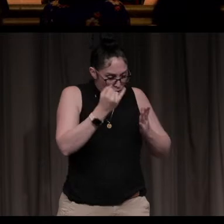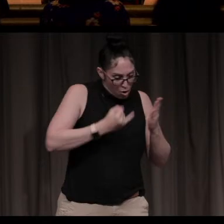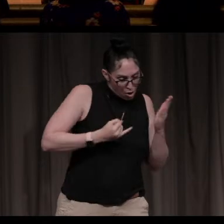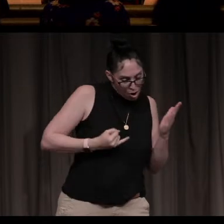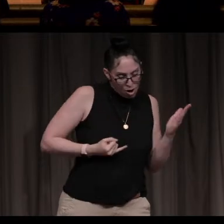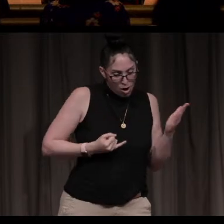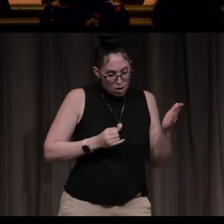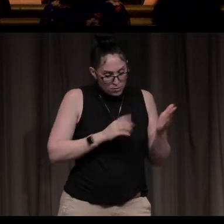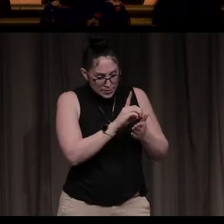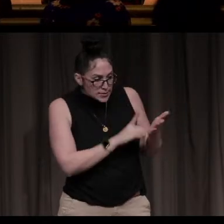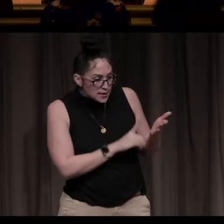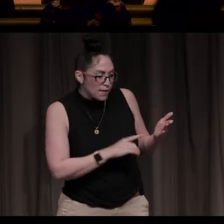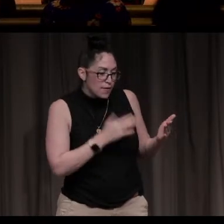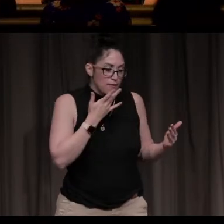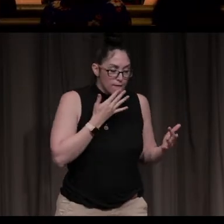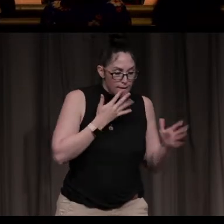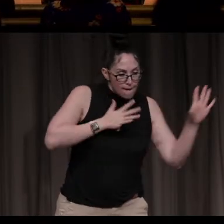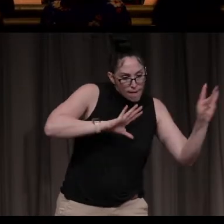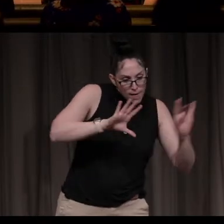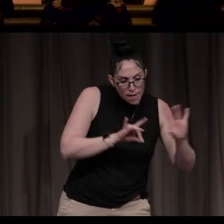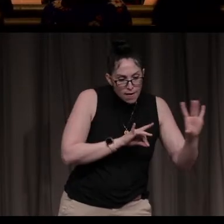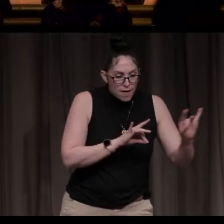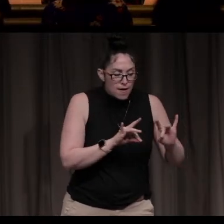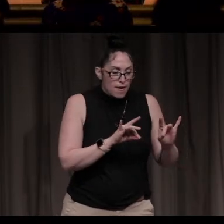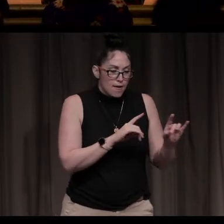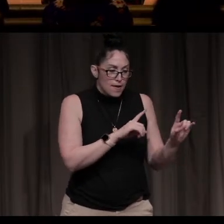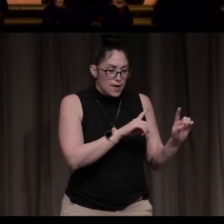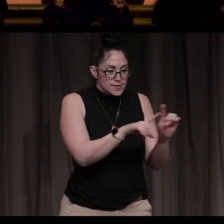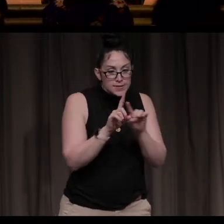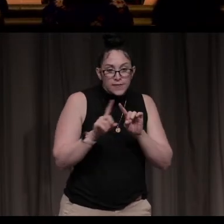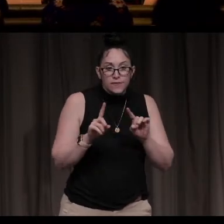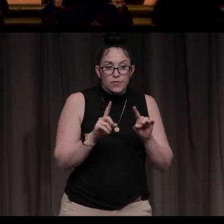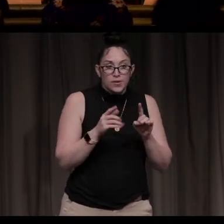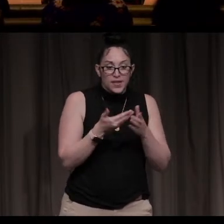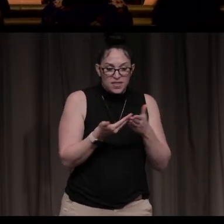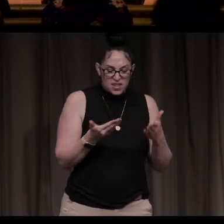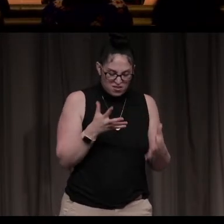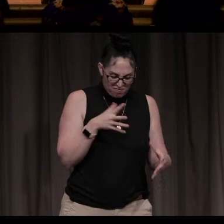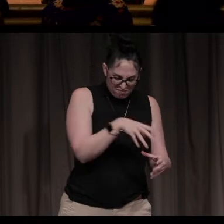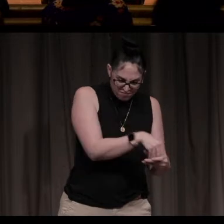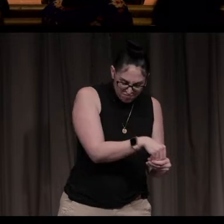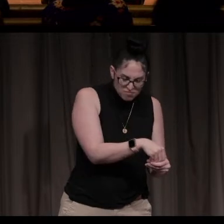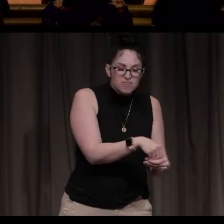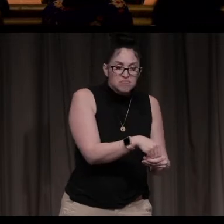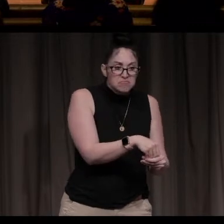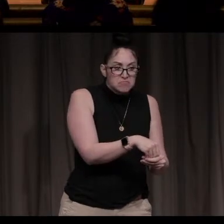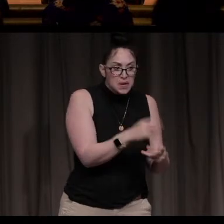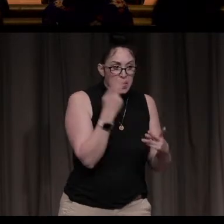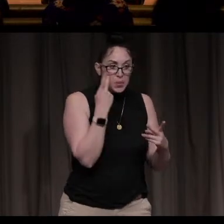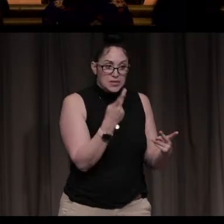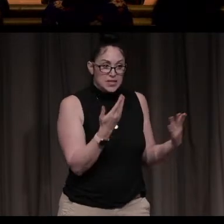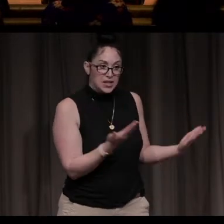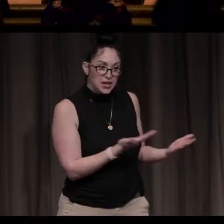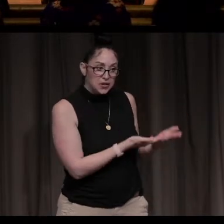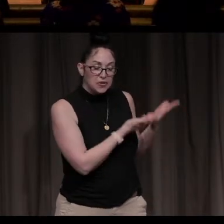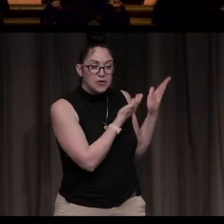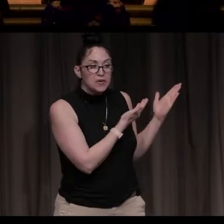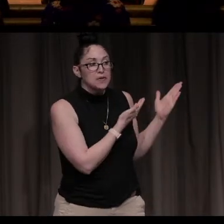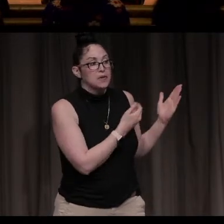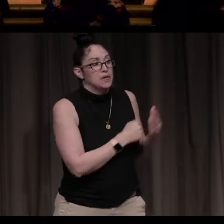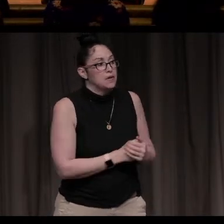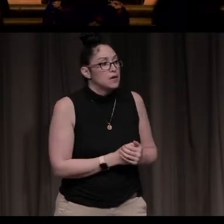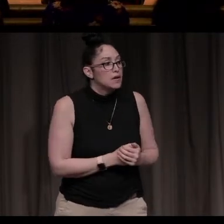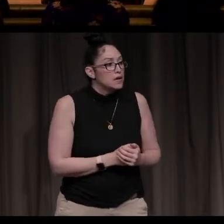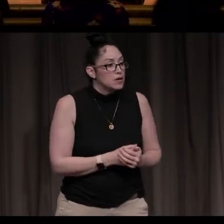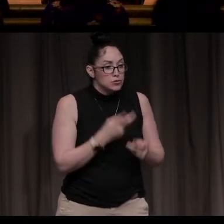and combining these traditional elements into the art making of what we see here?